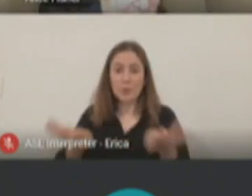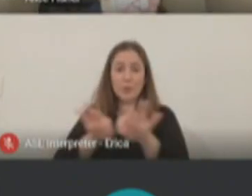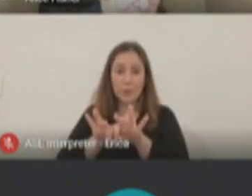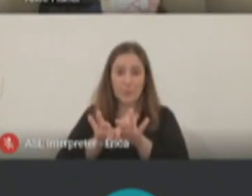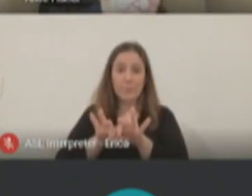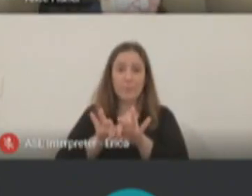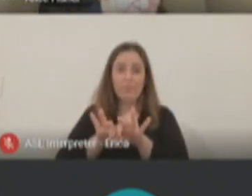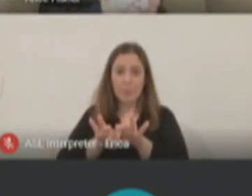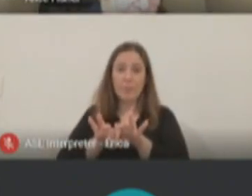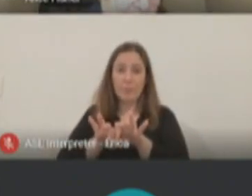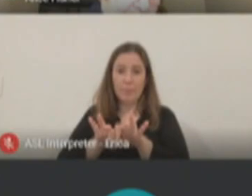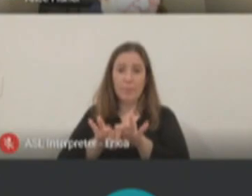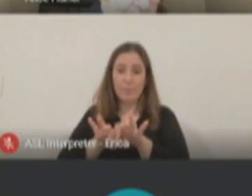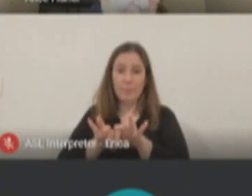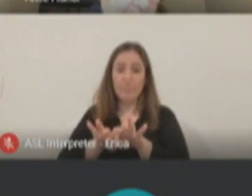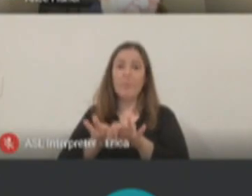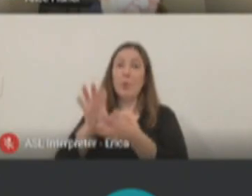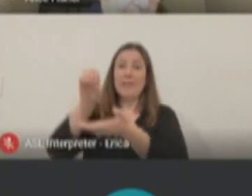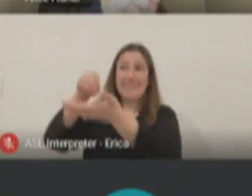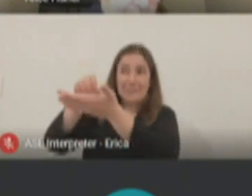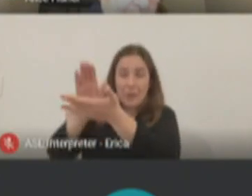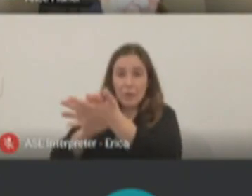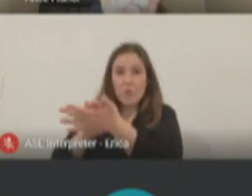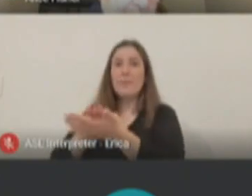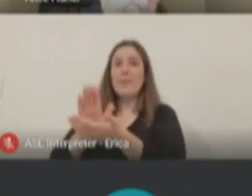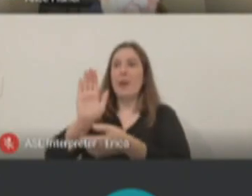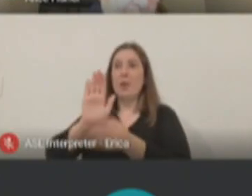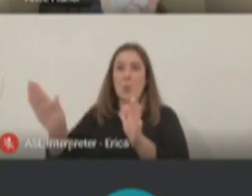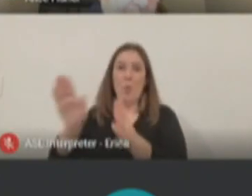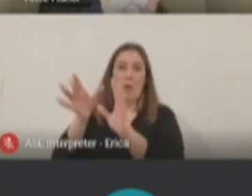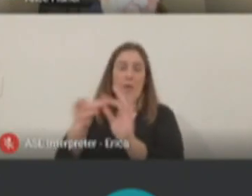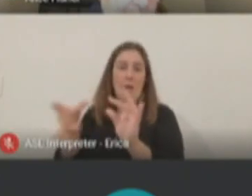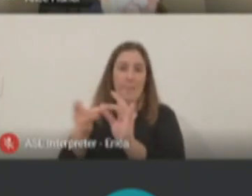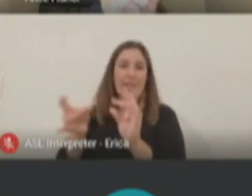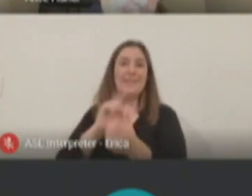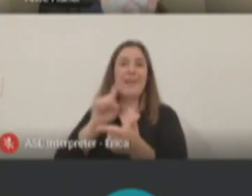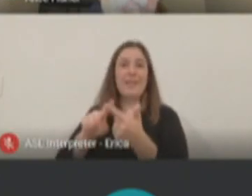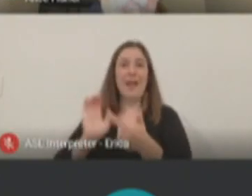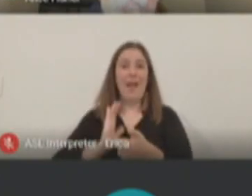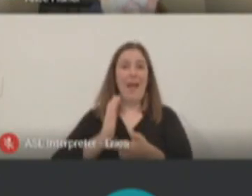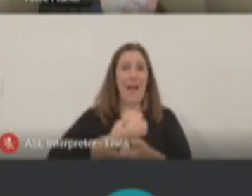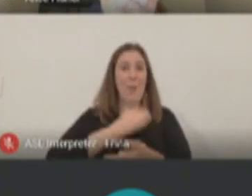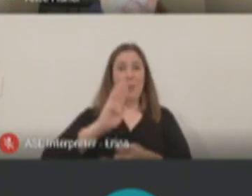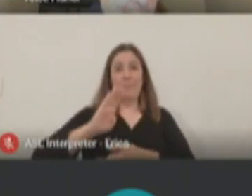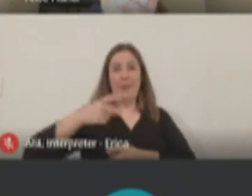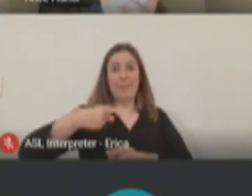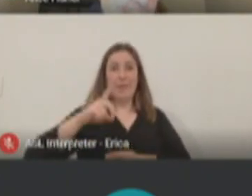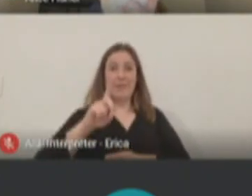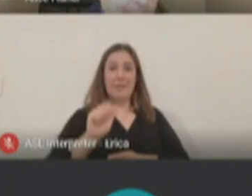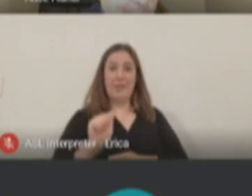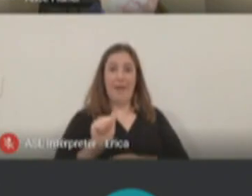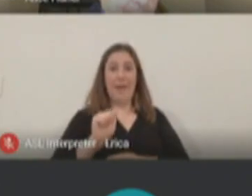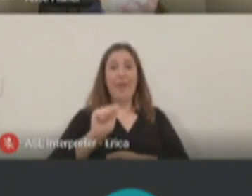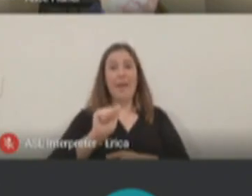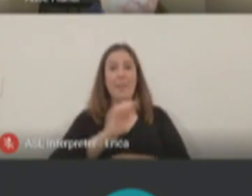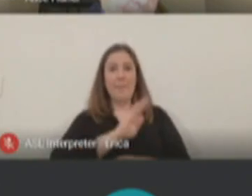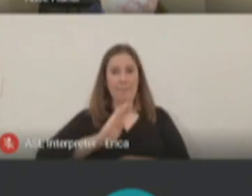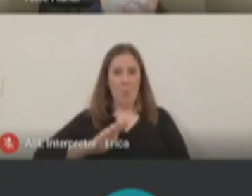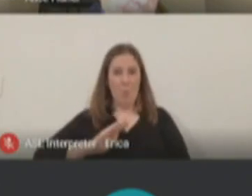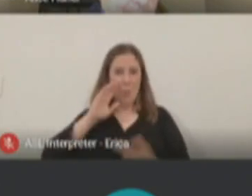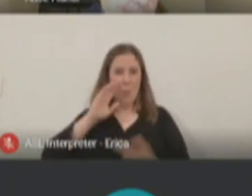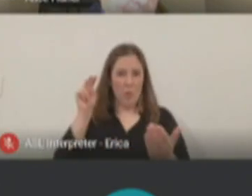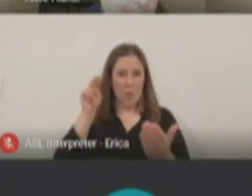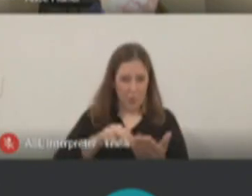that developers respond to. And then our board, the Bpda board, will also look at those comments. So we encourage everyone